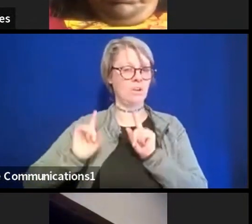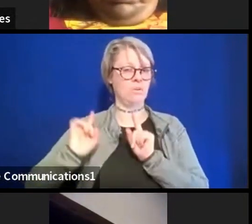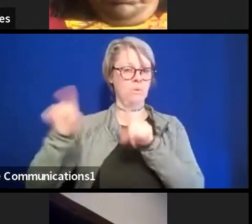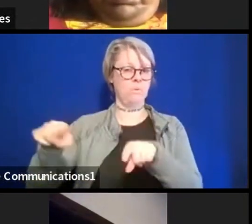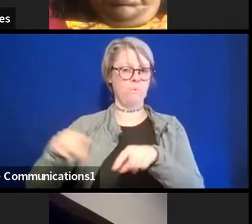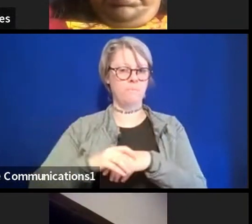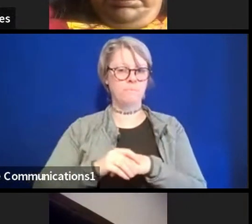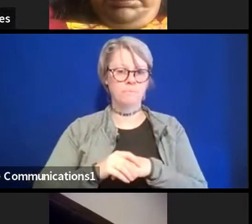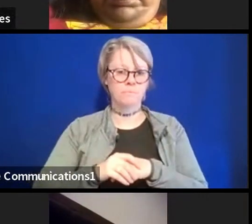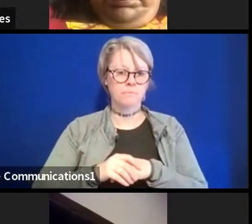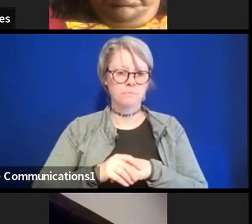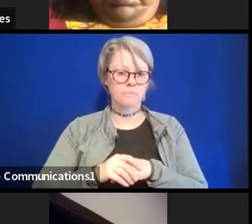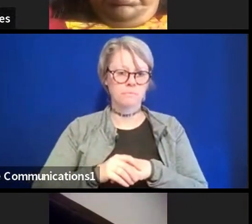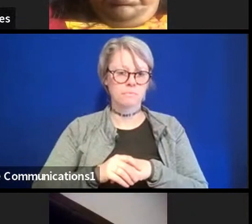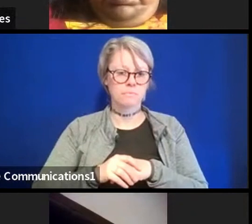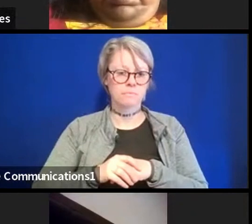wrote in, and David said,